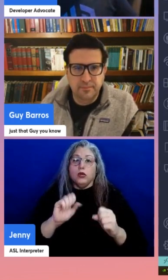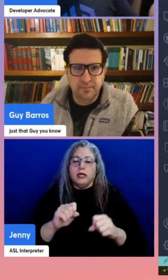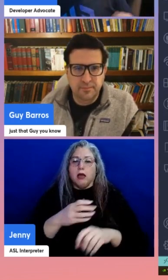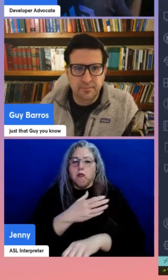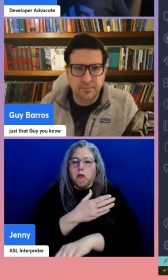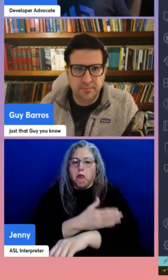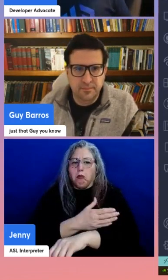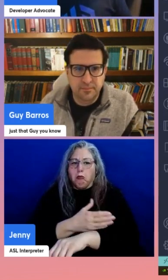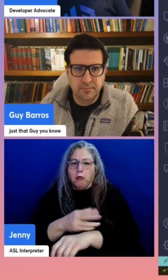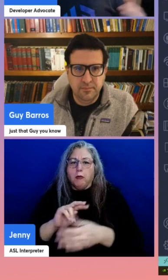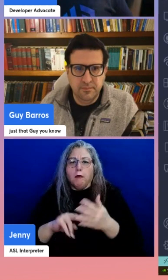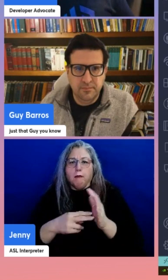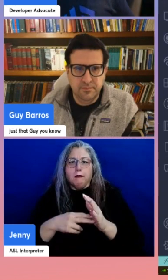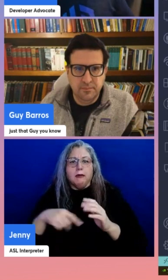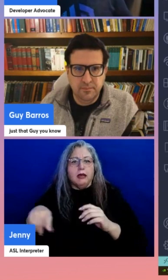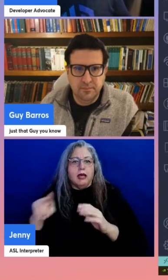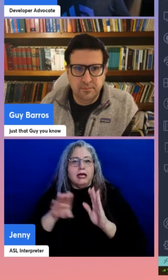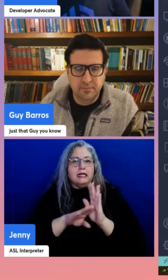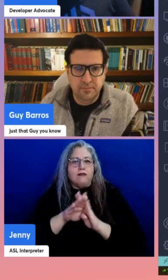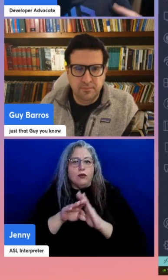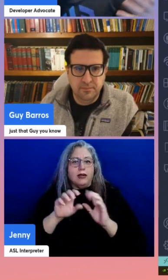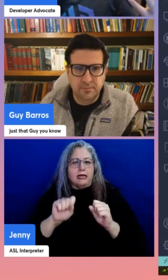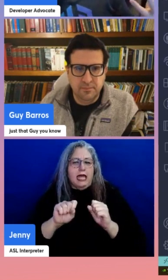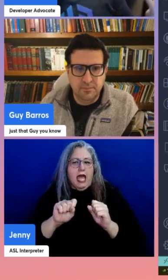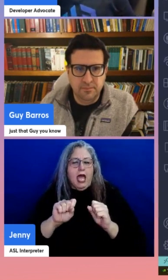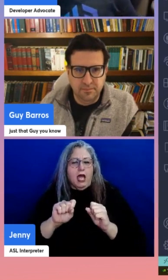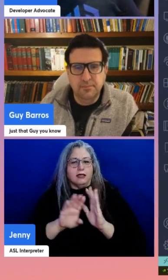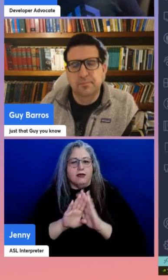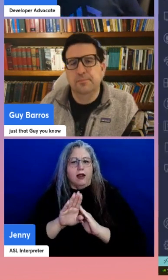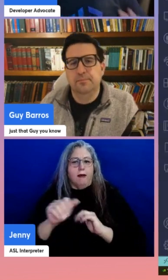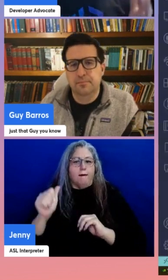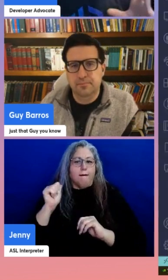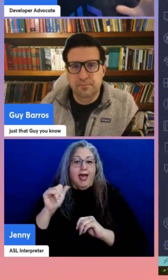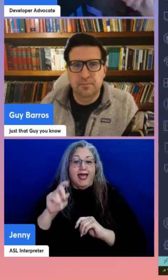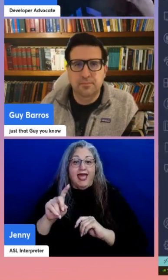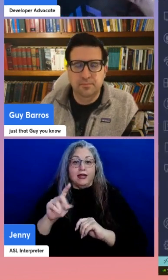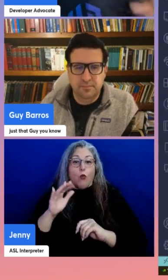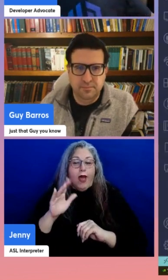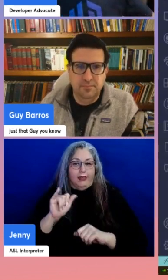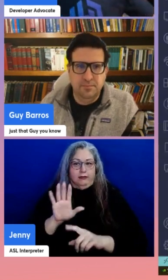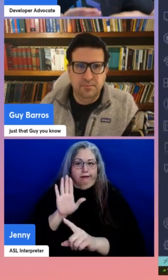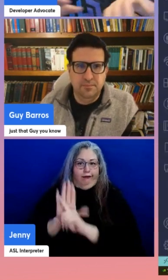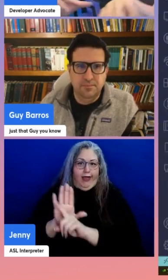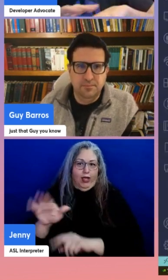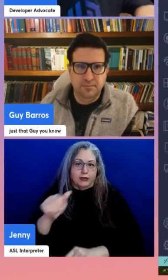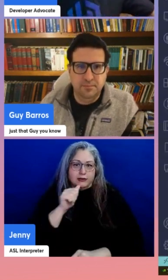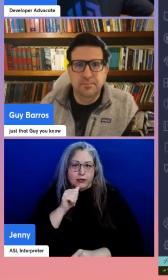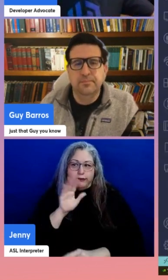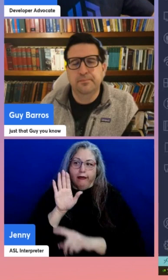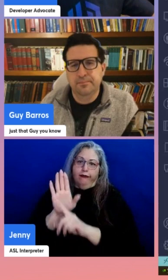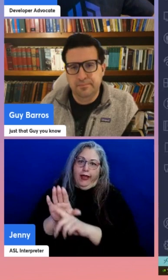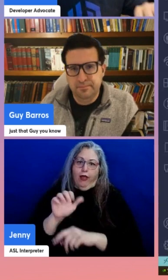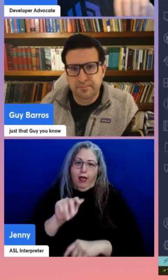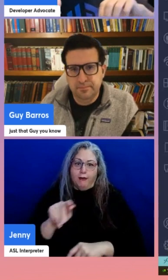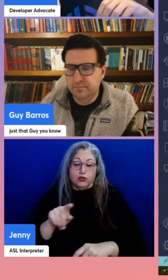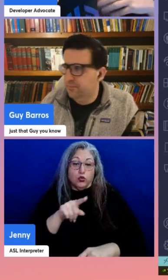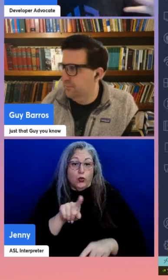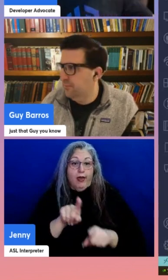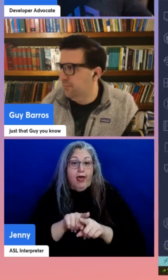to define these sort of back-end roles because it's their secrets, their application. And as an operator, you can be very